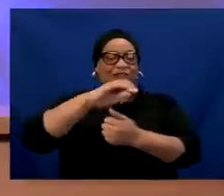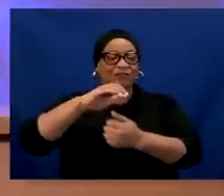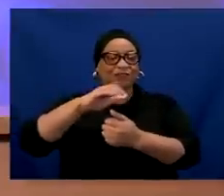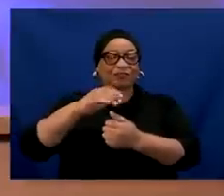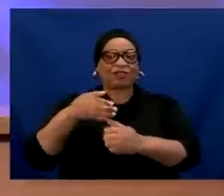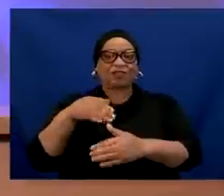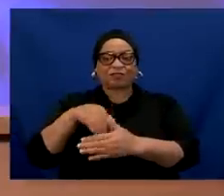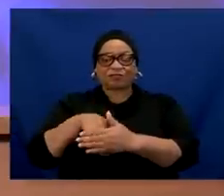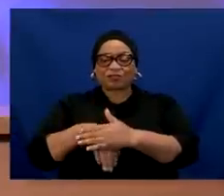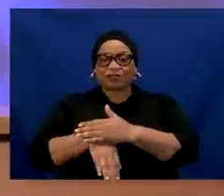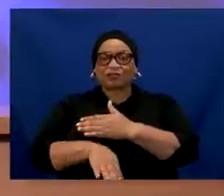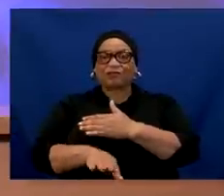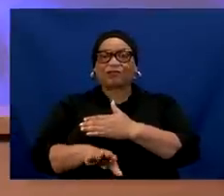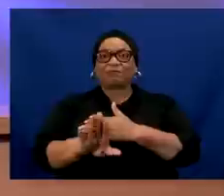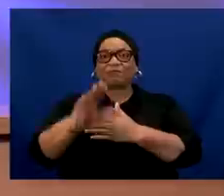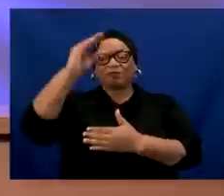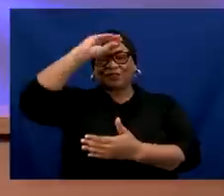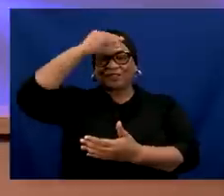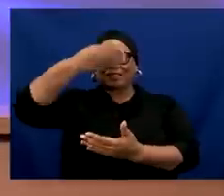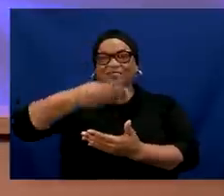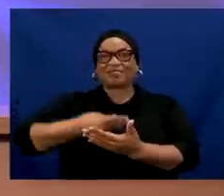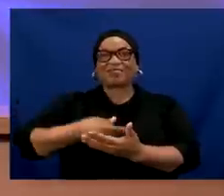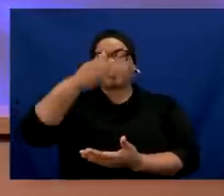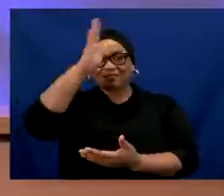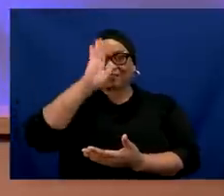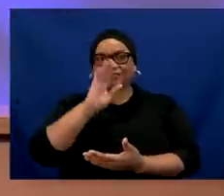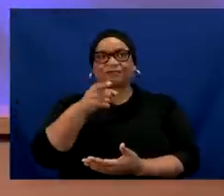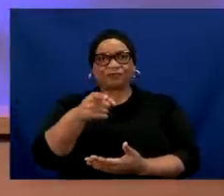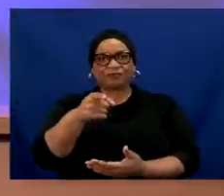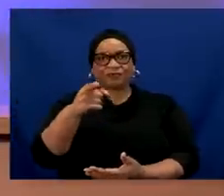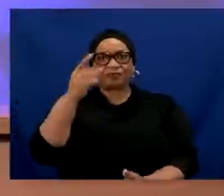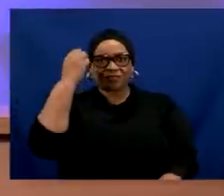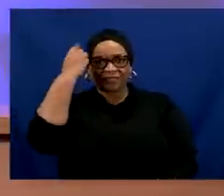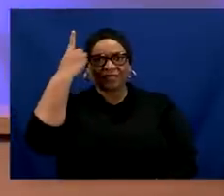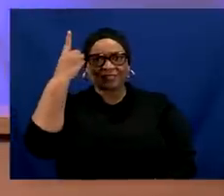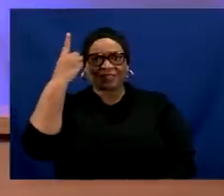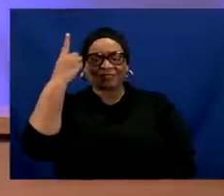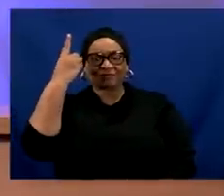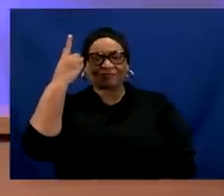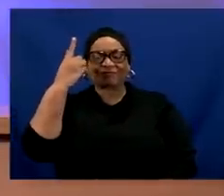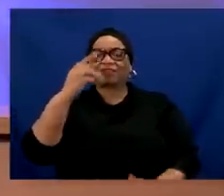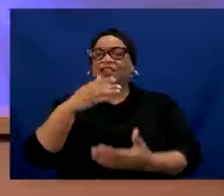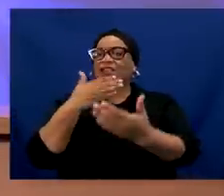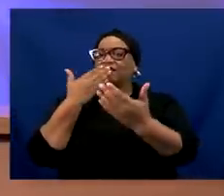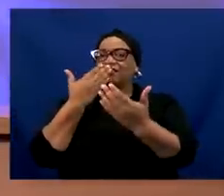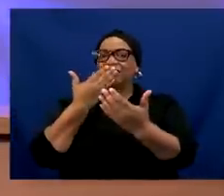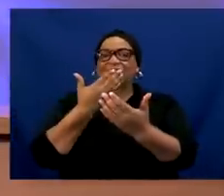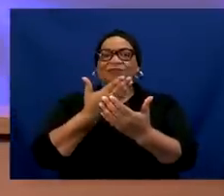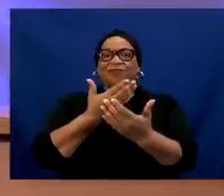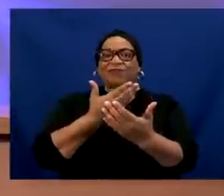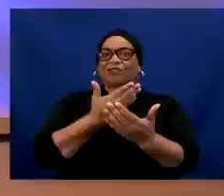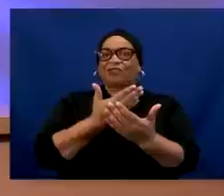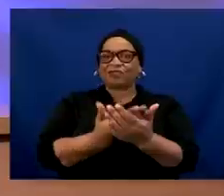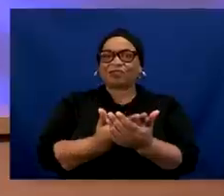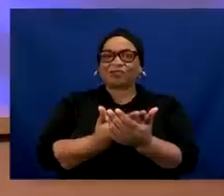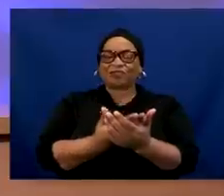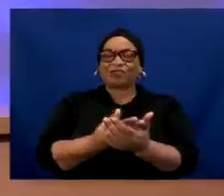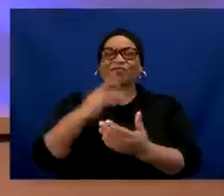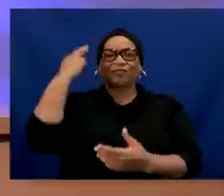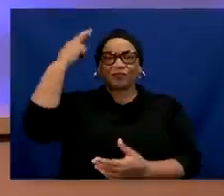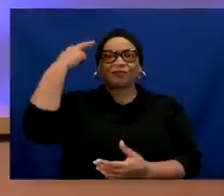born will be called the Son of God. Now, did you catch it? I just gave you good reason to at least nod an amen if you don't